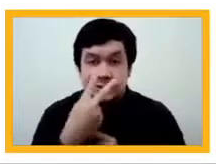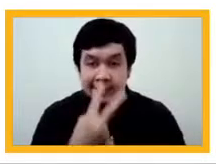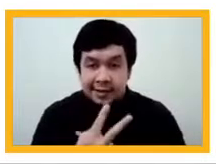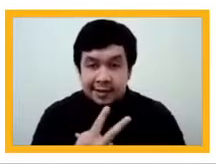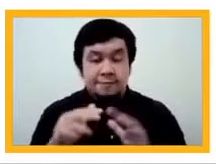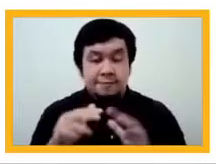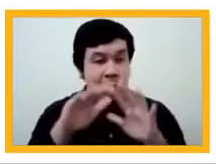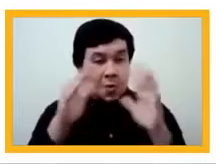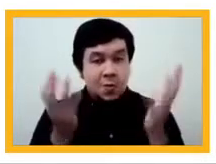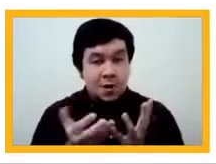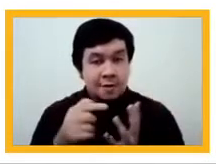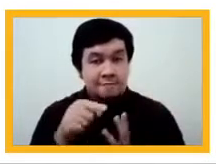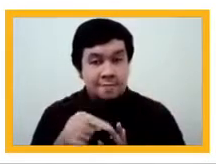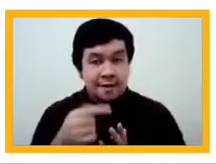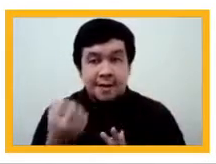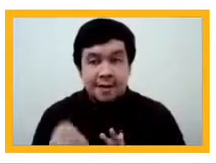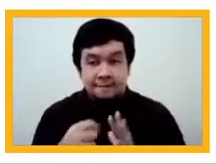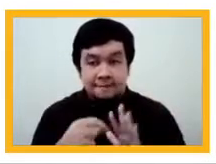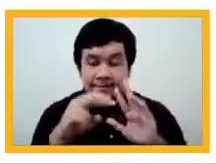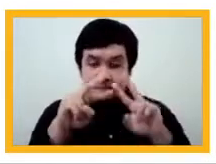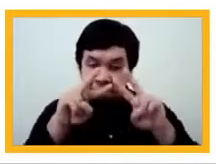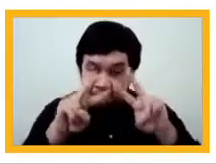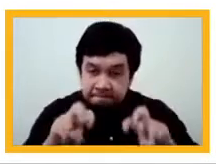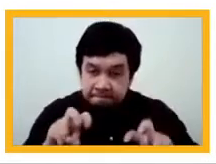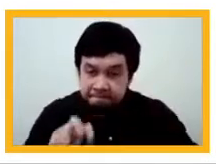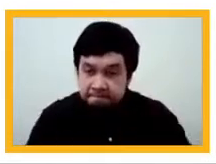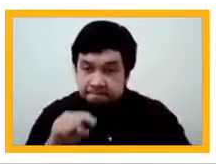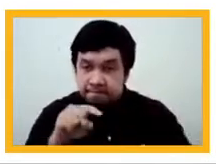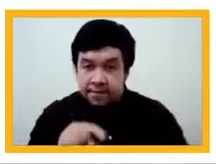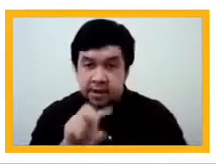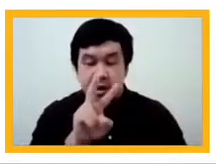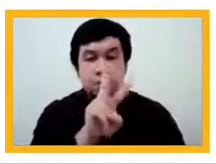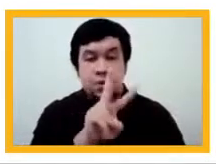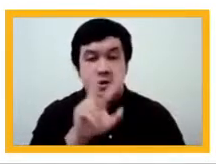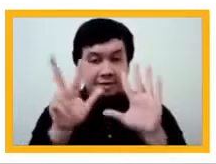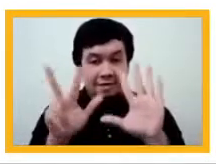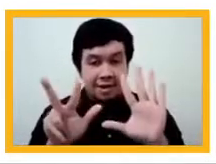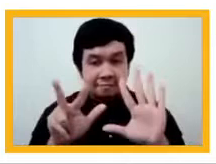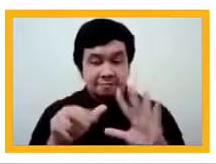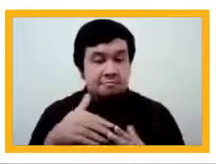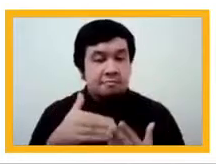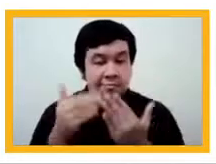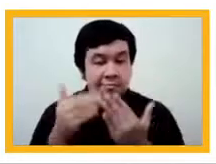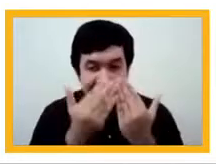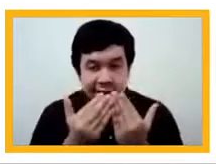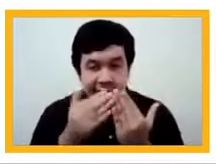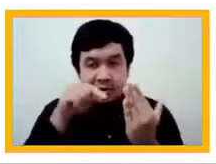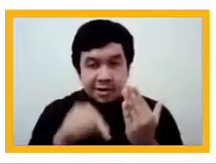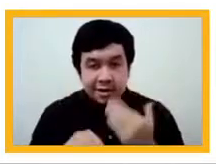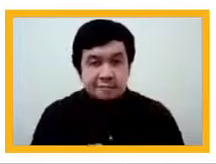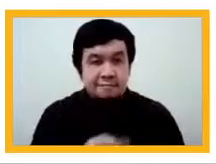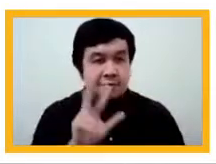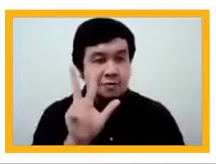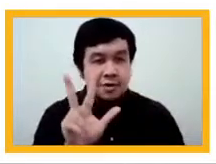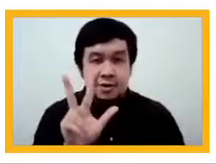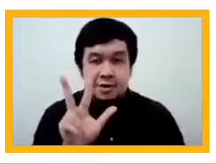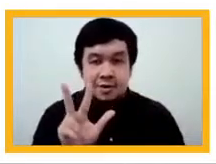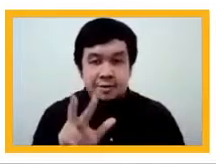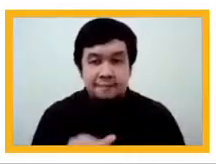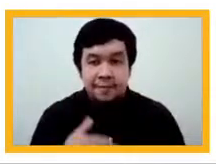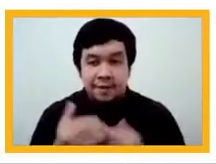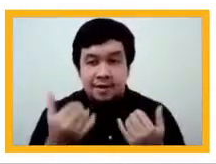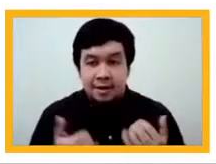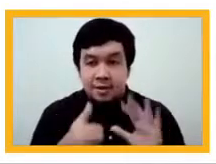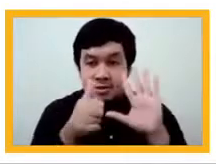of 28 studies, 3 global studies, 6 regional studies, plus